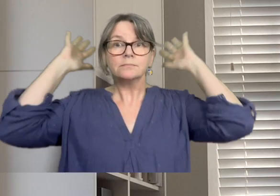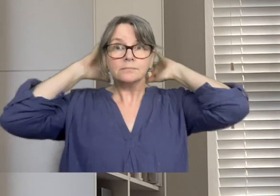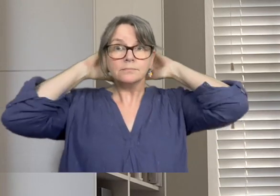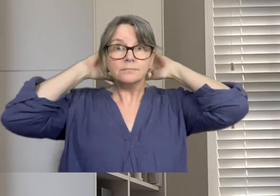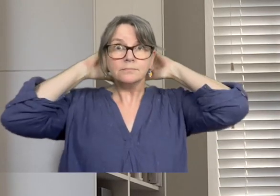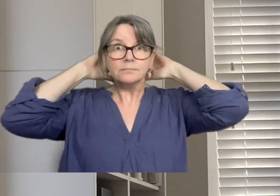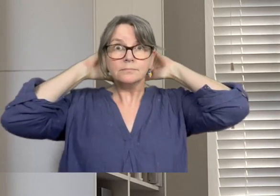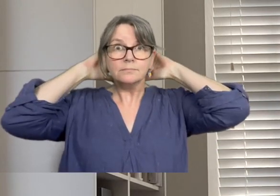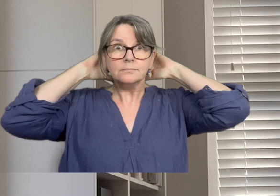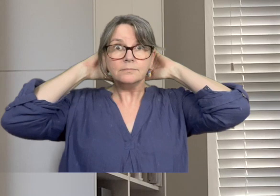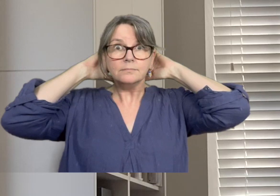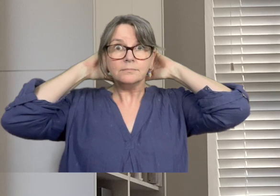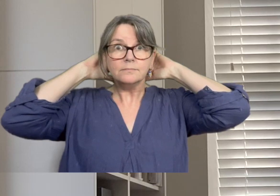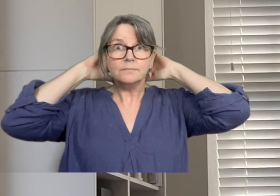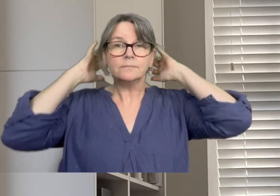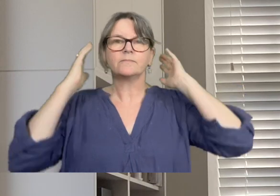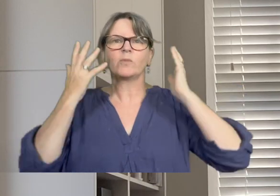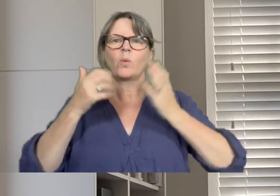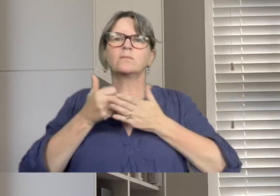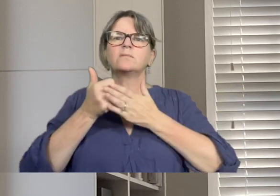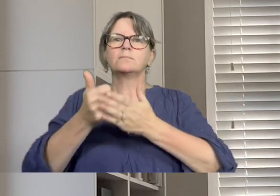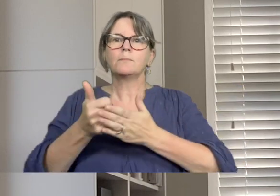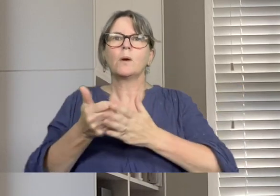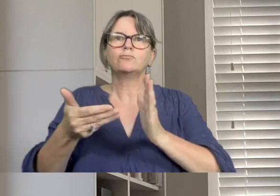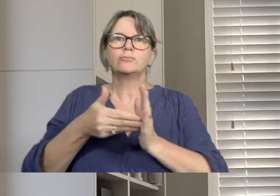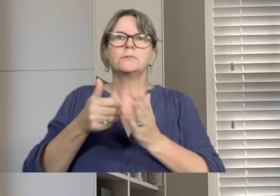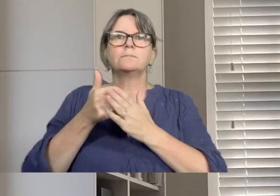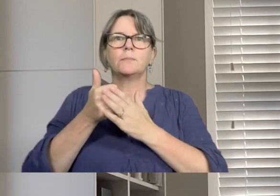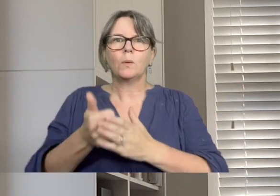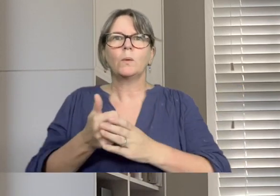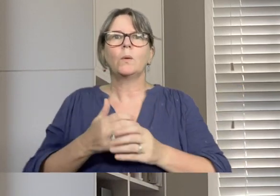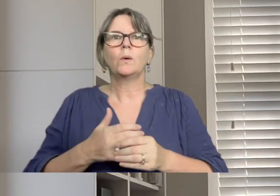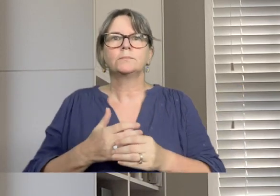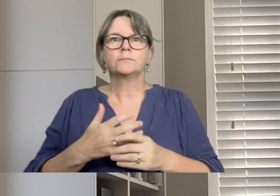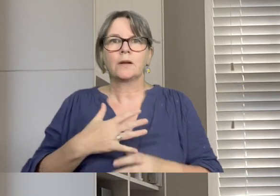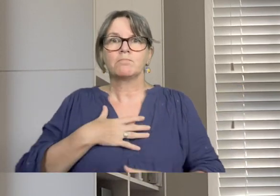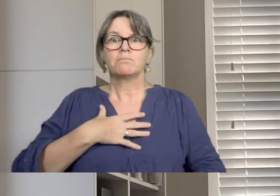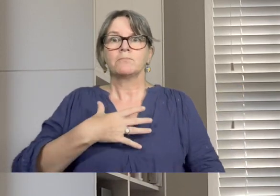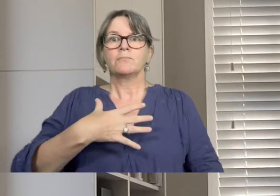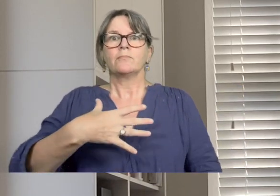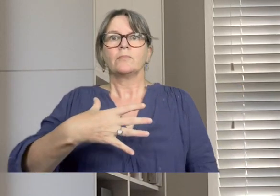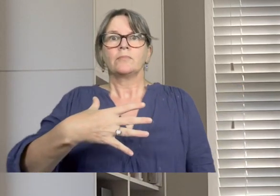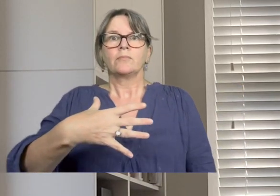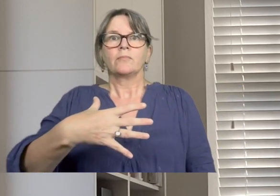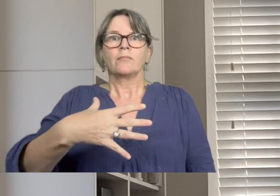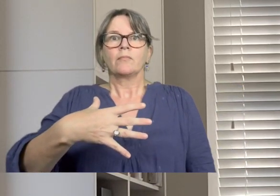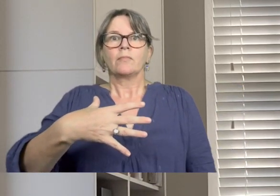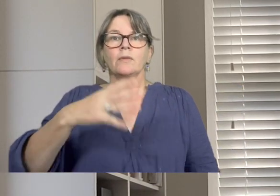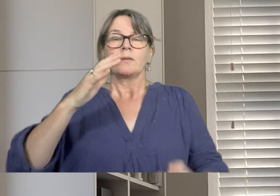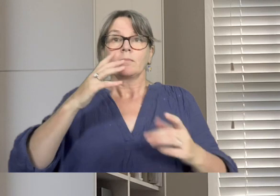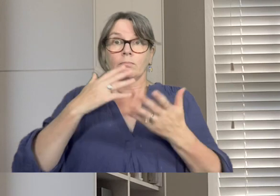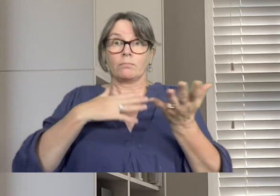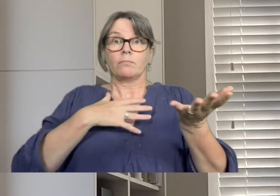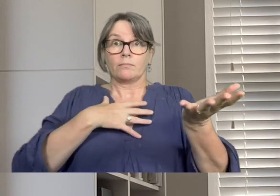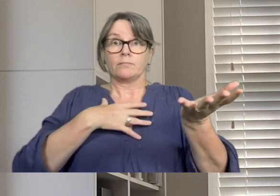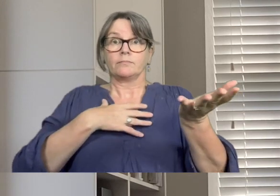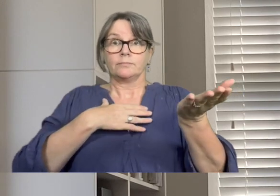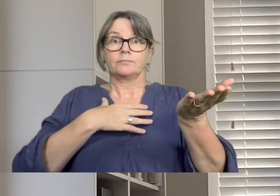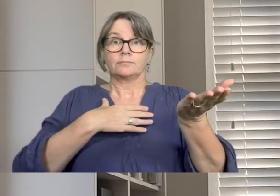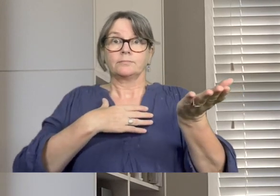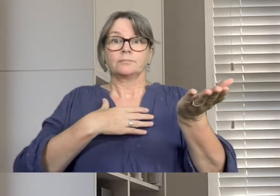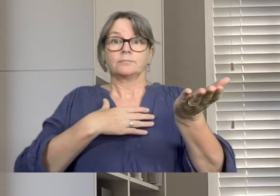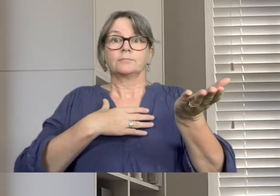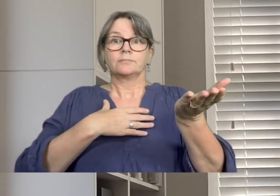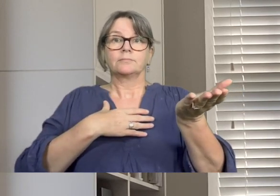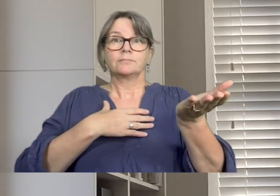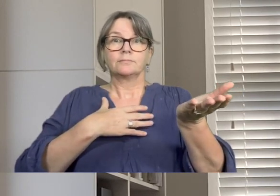interlace the fingers, give your head a lot of support. We're going to take a little breath in here. And as we breathe out, we're curling forwards.